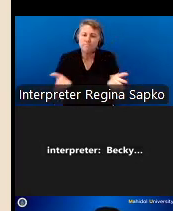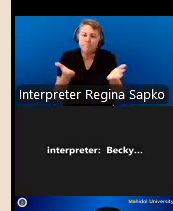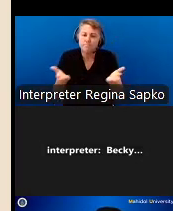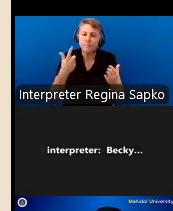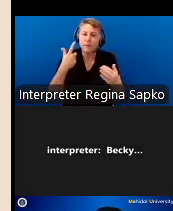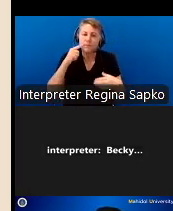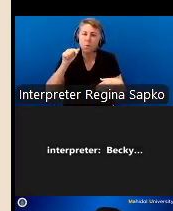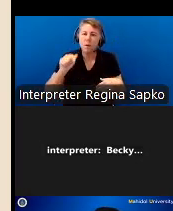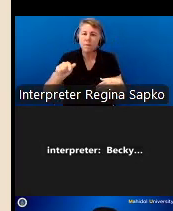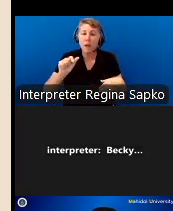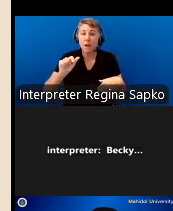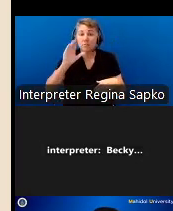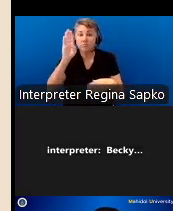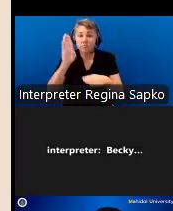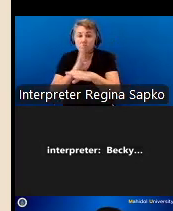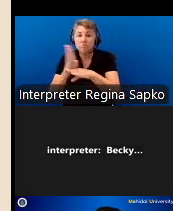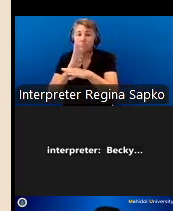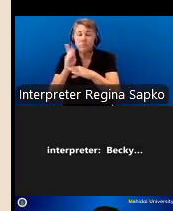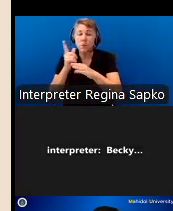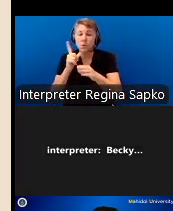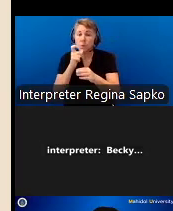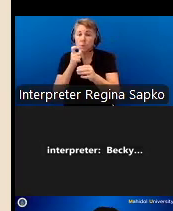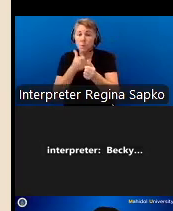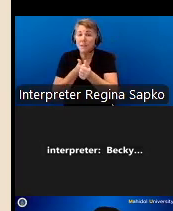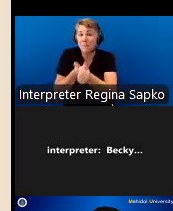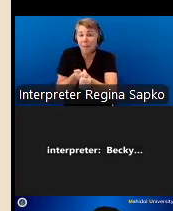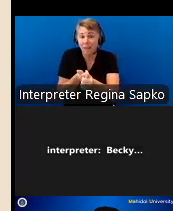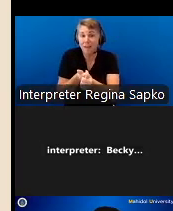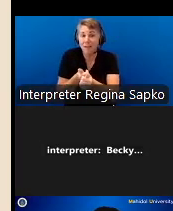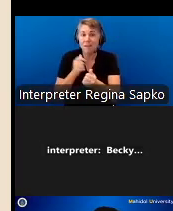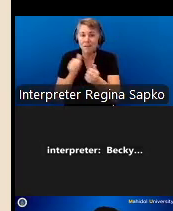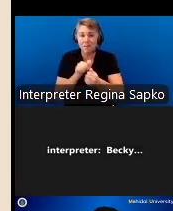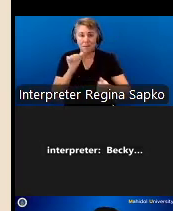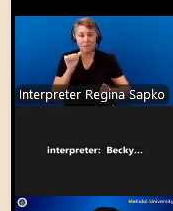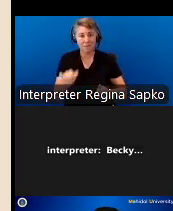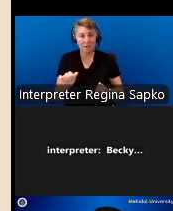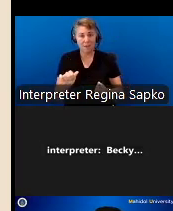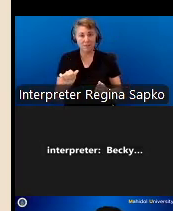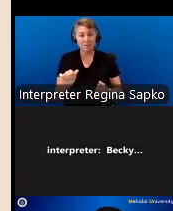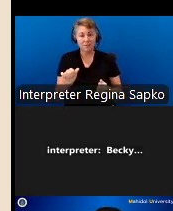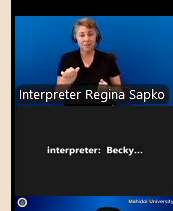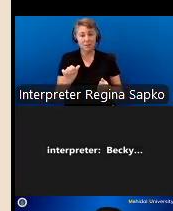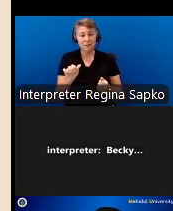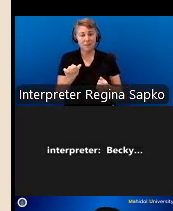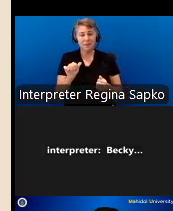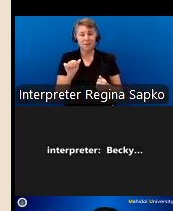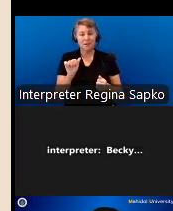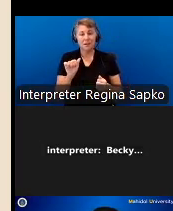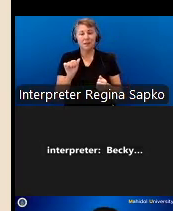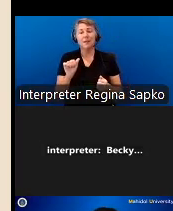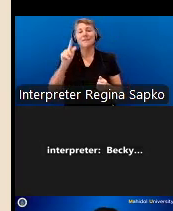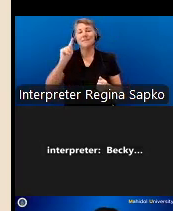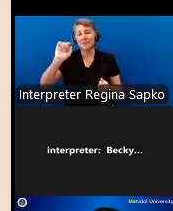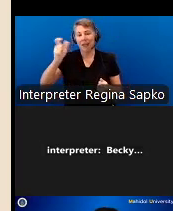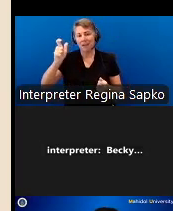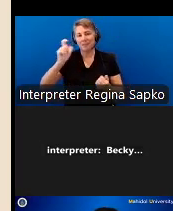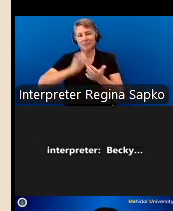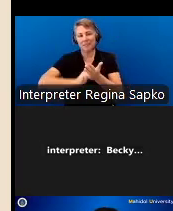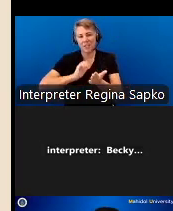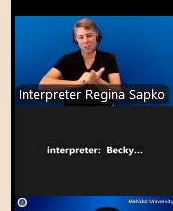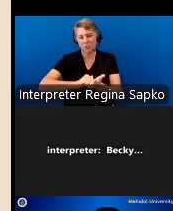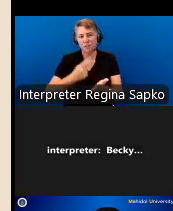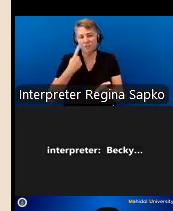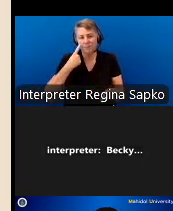who comply with this employment for person with disability in terms of tax deduction for